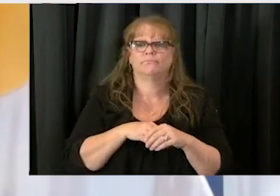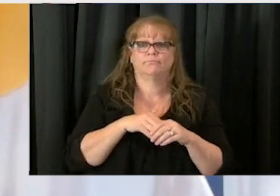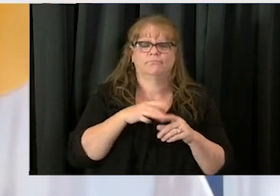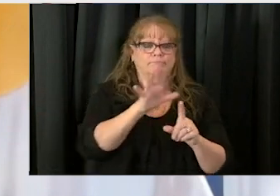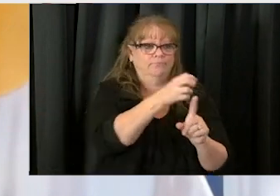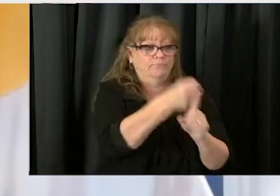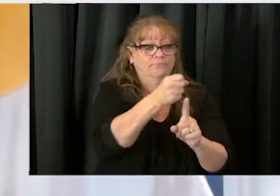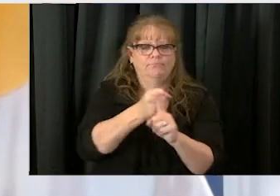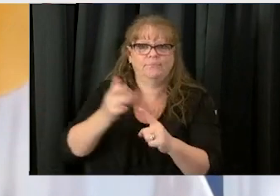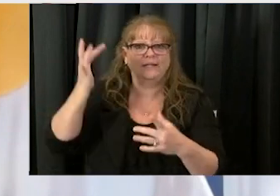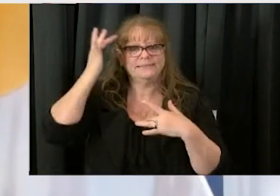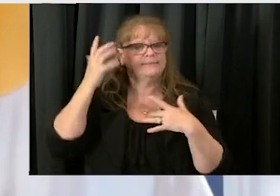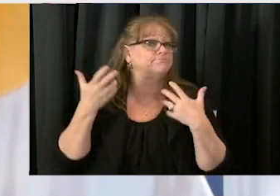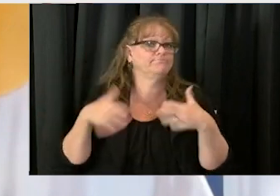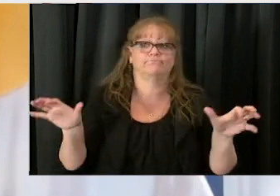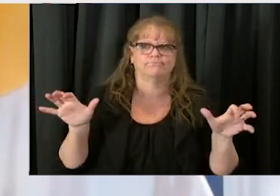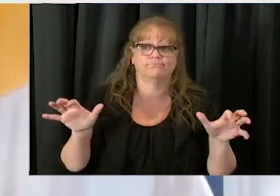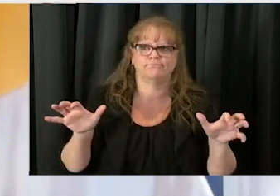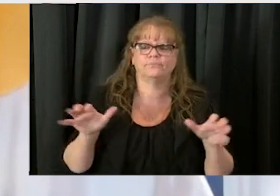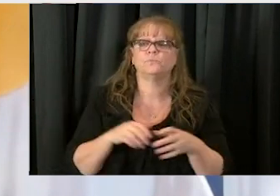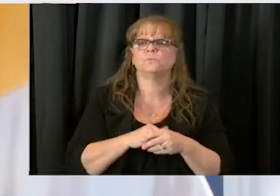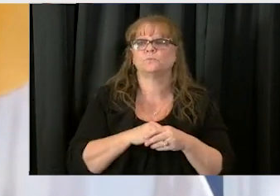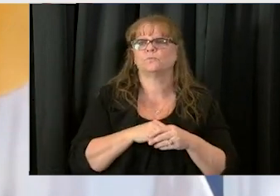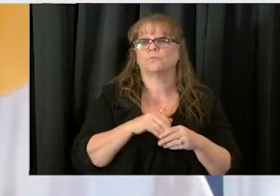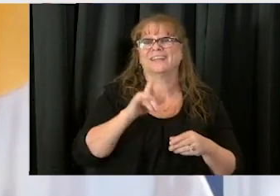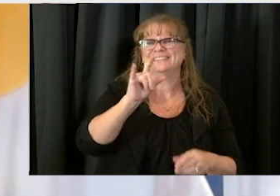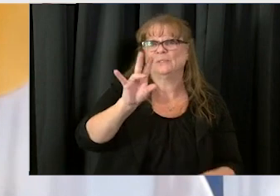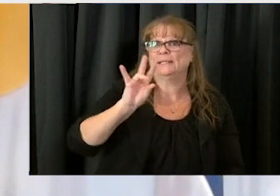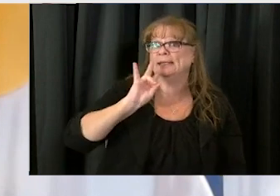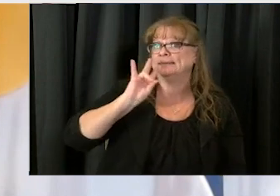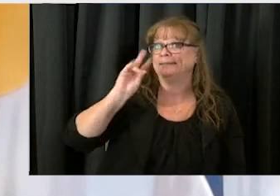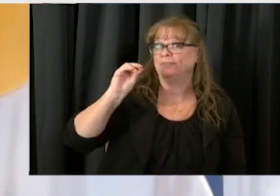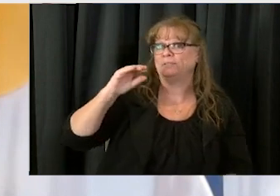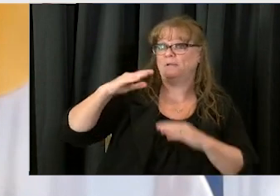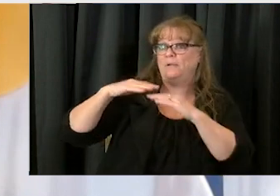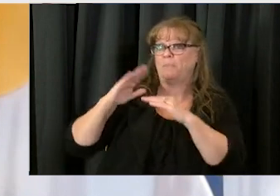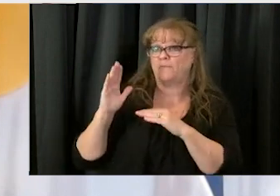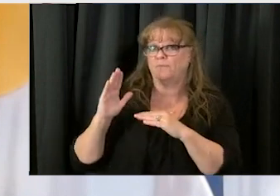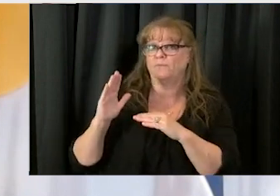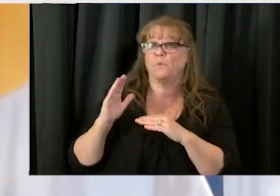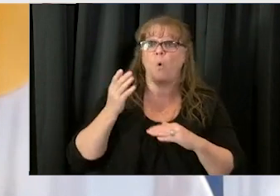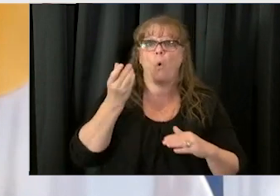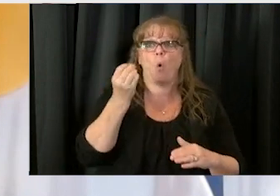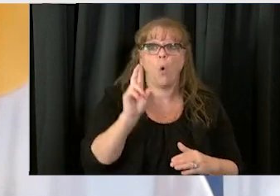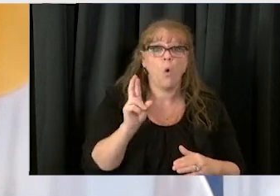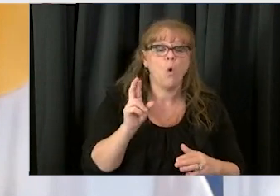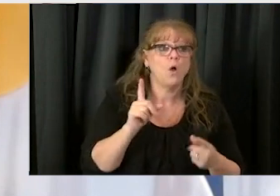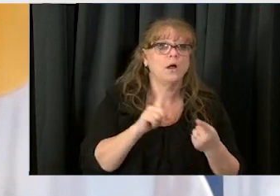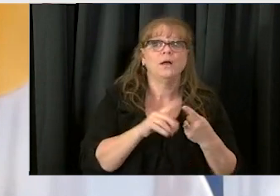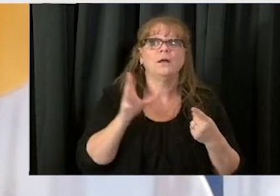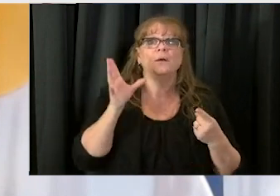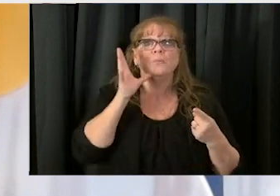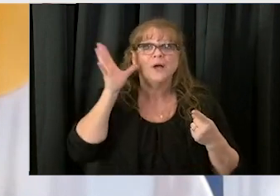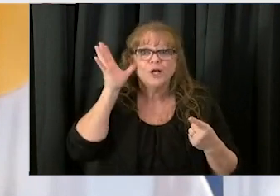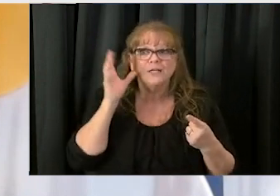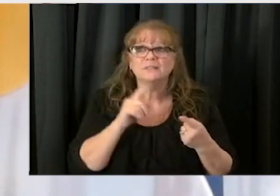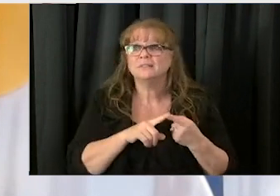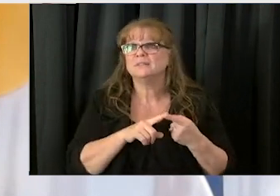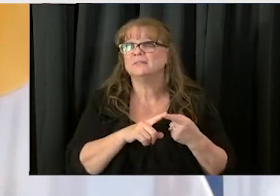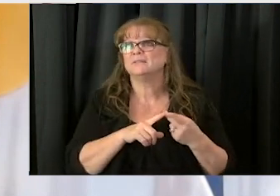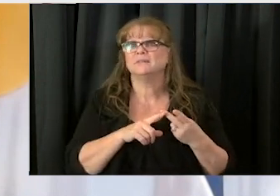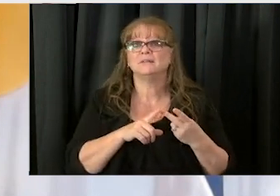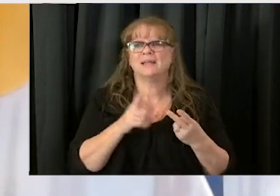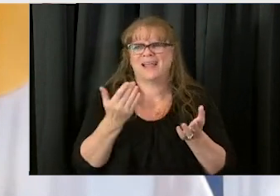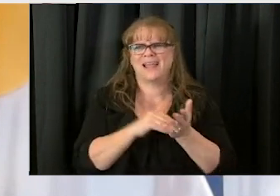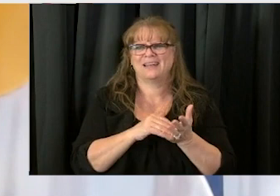or so, with many of the bus drivers and grocers and others getting it shortly thereafter. Let's not